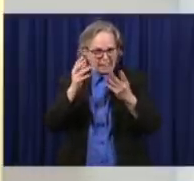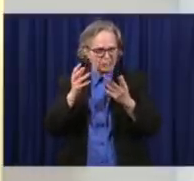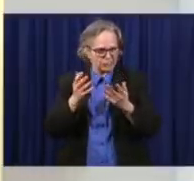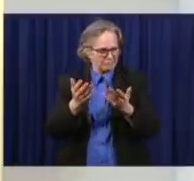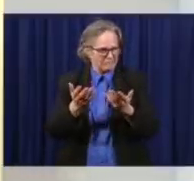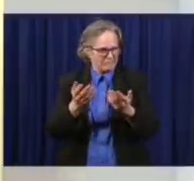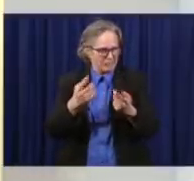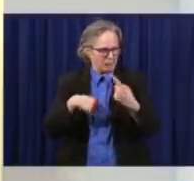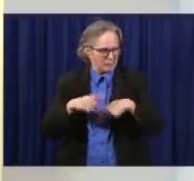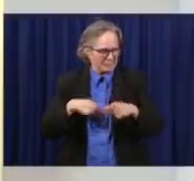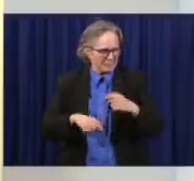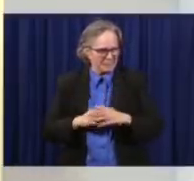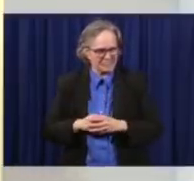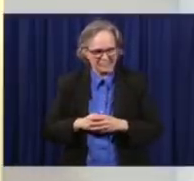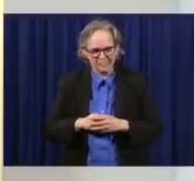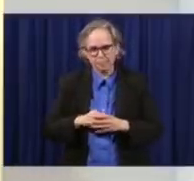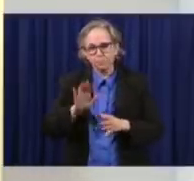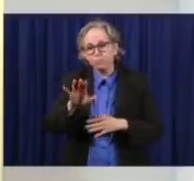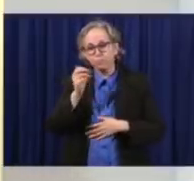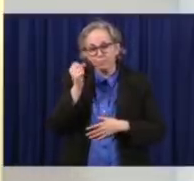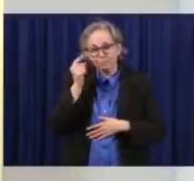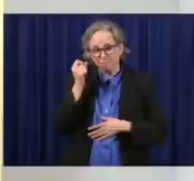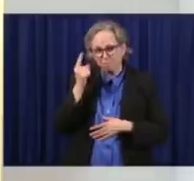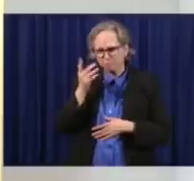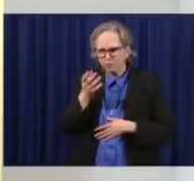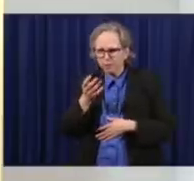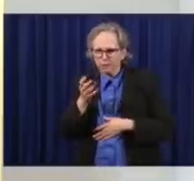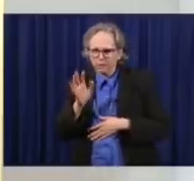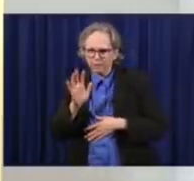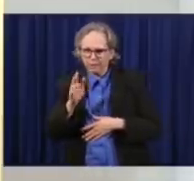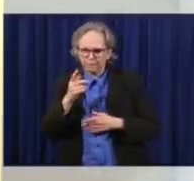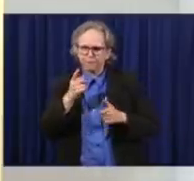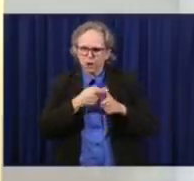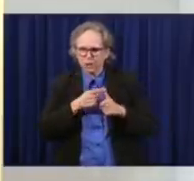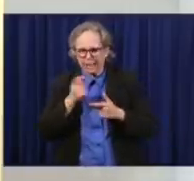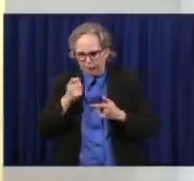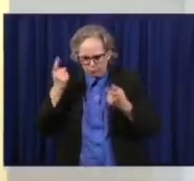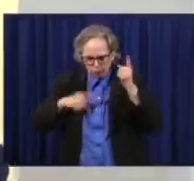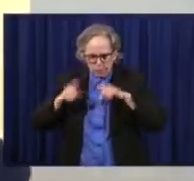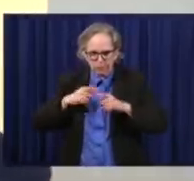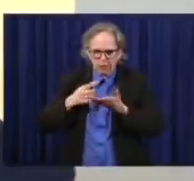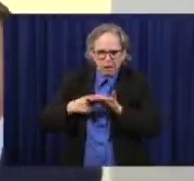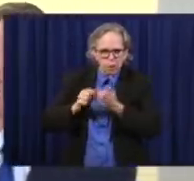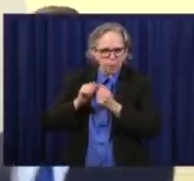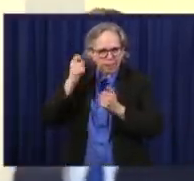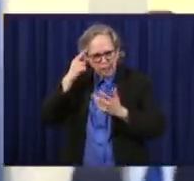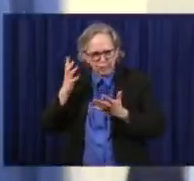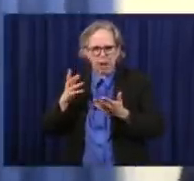after I get some of those things to the governor and we go through them on Monday.